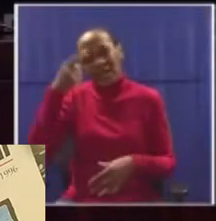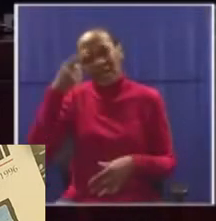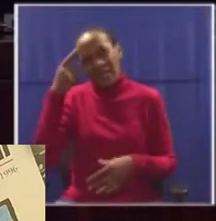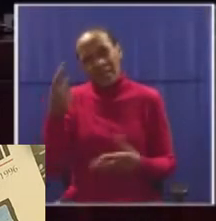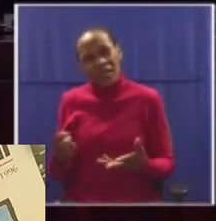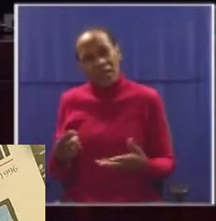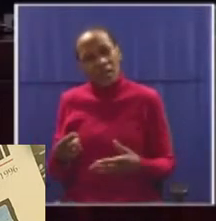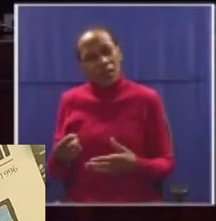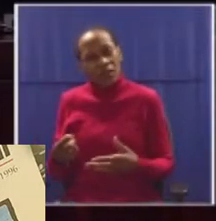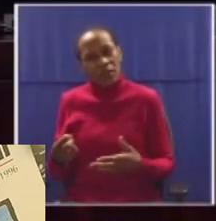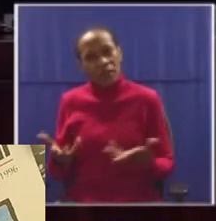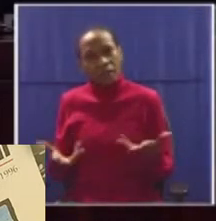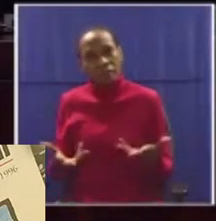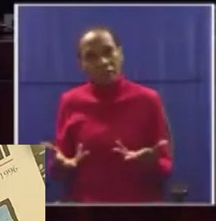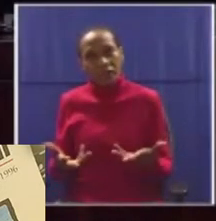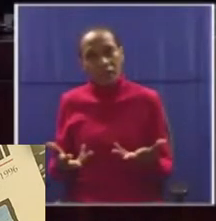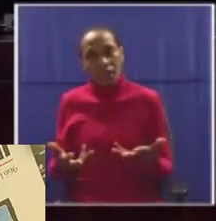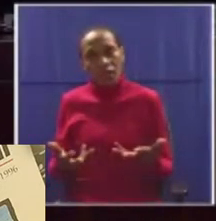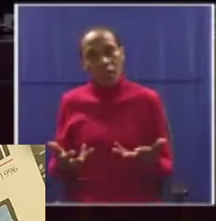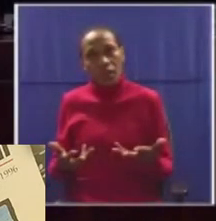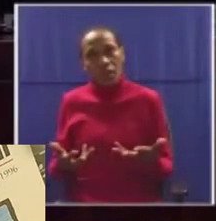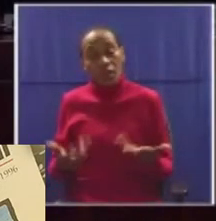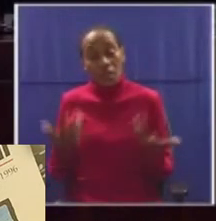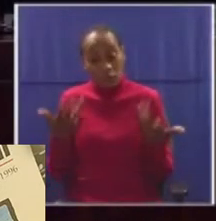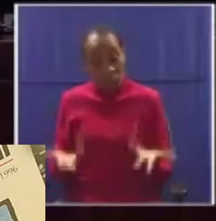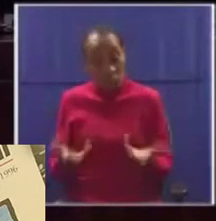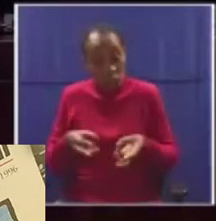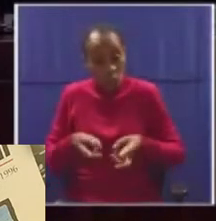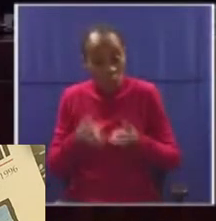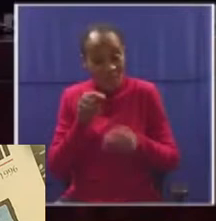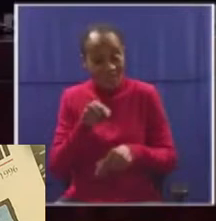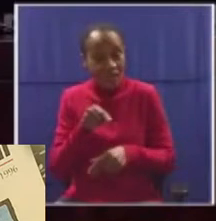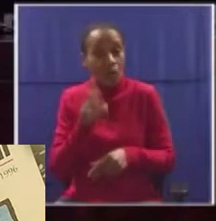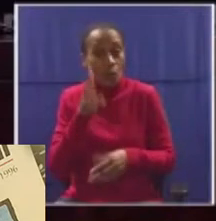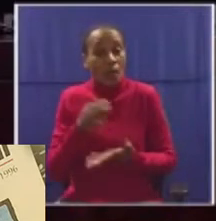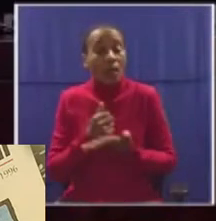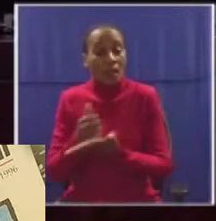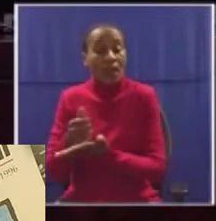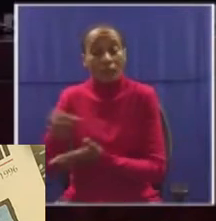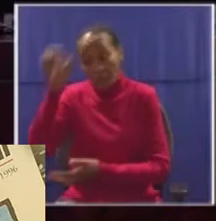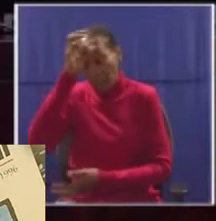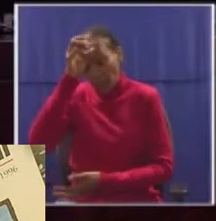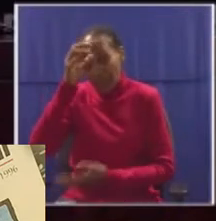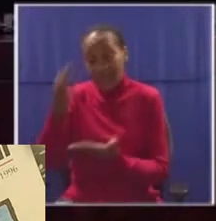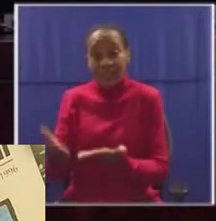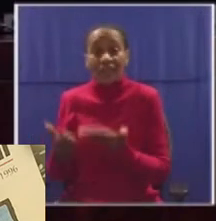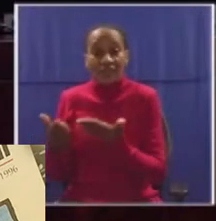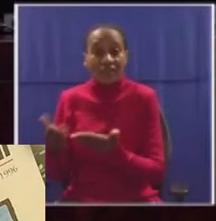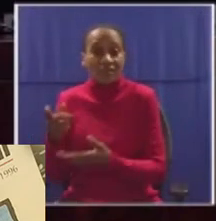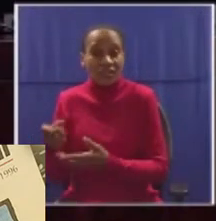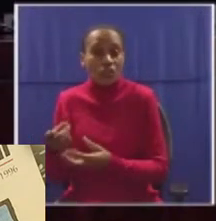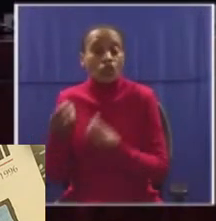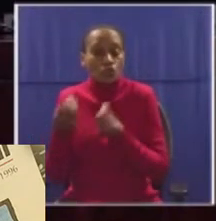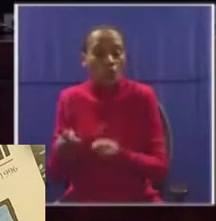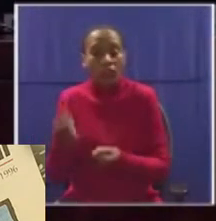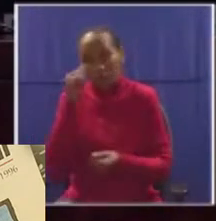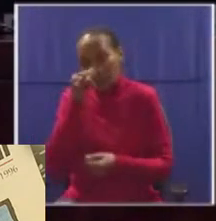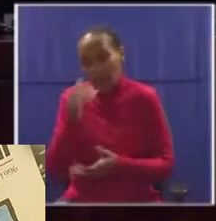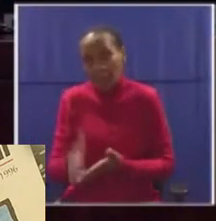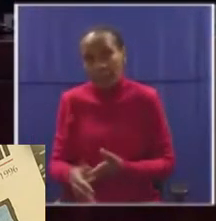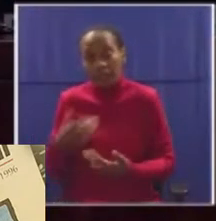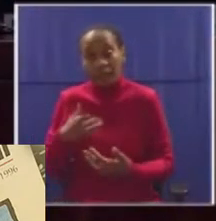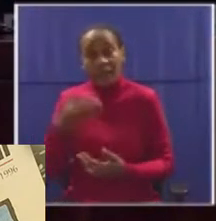to a very large extent this intervention will assist the South African police services in dealing with crime